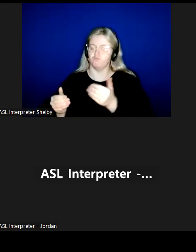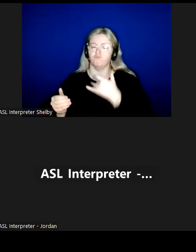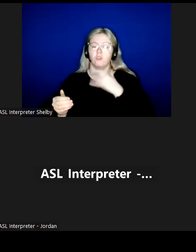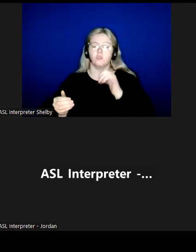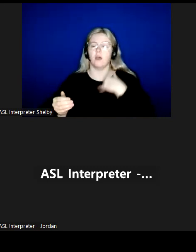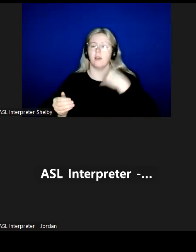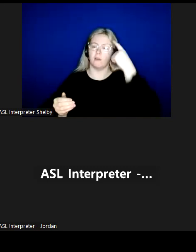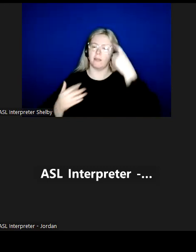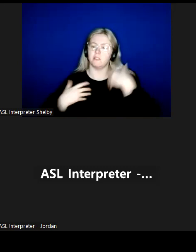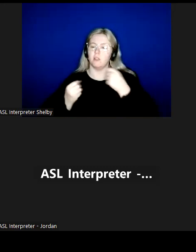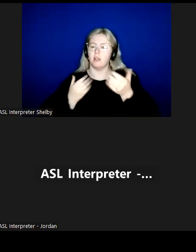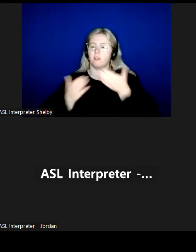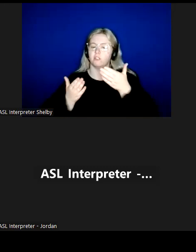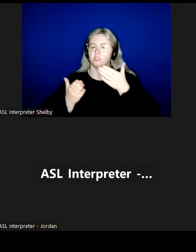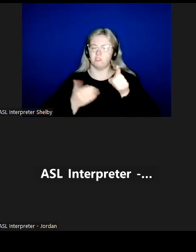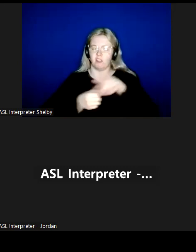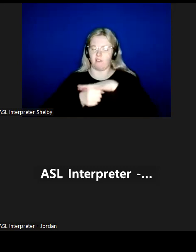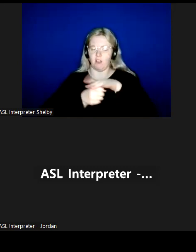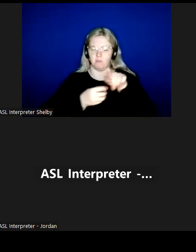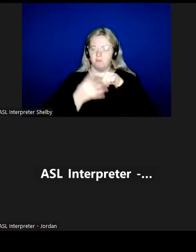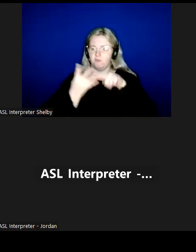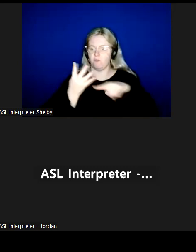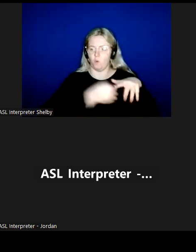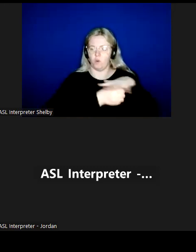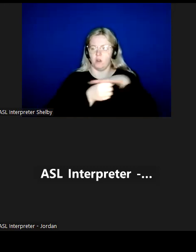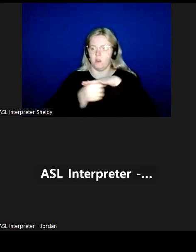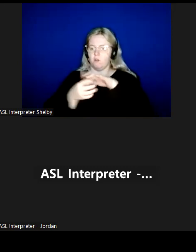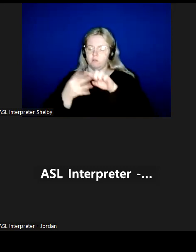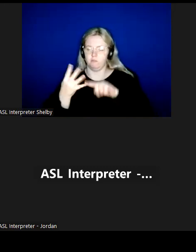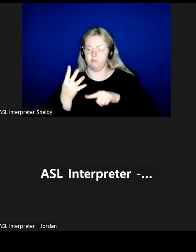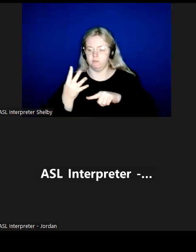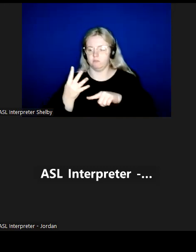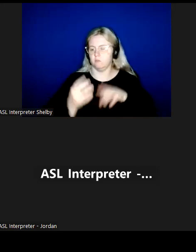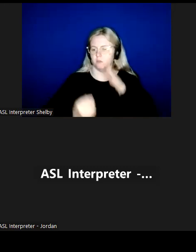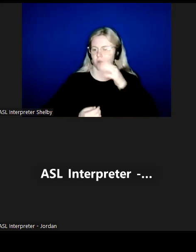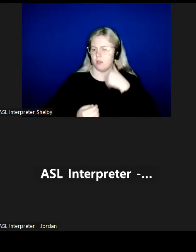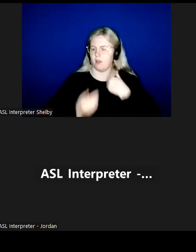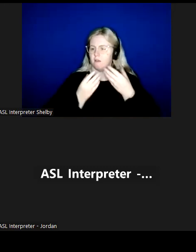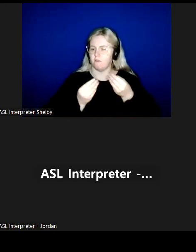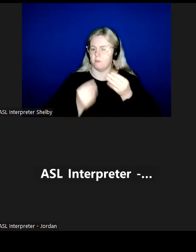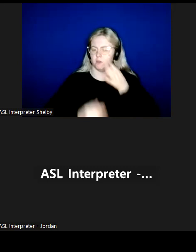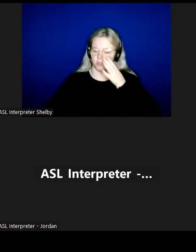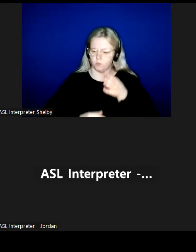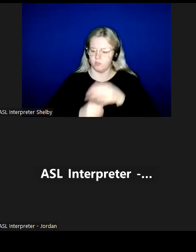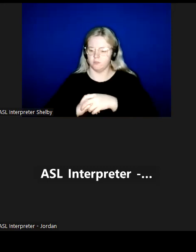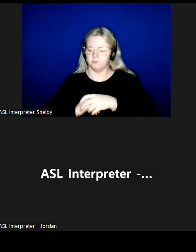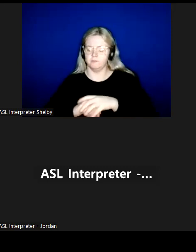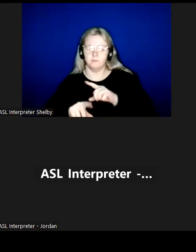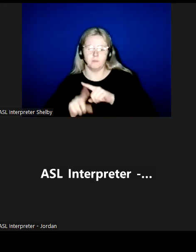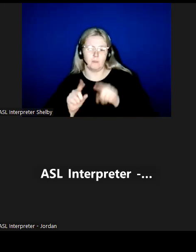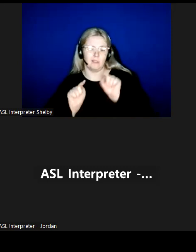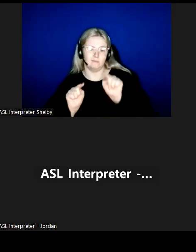of the zones, and there'll be some information, I'm sure, provided about that as well. But that is something, mental